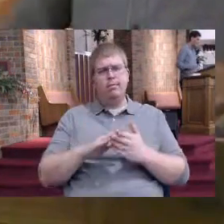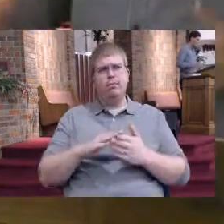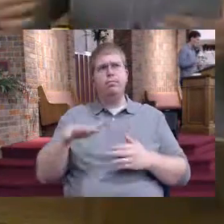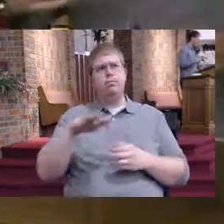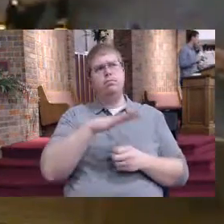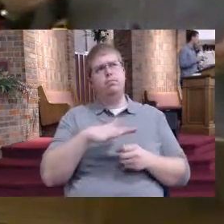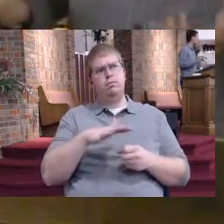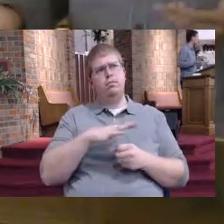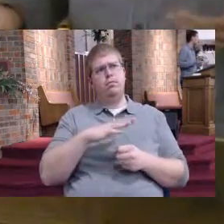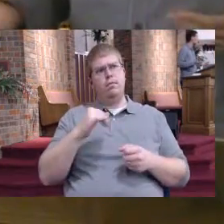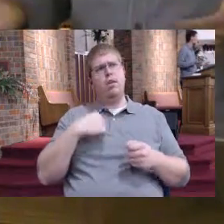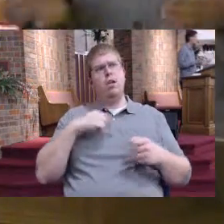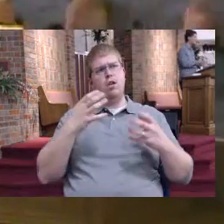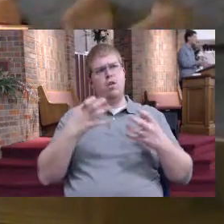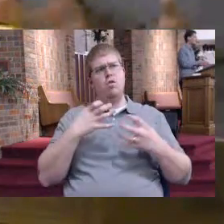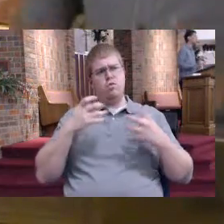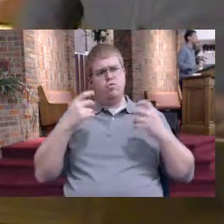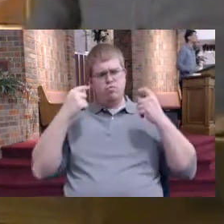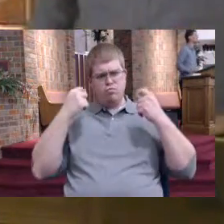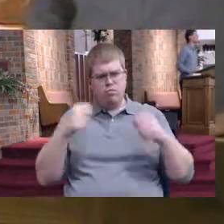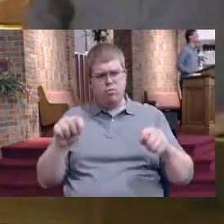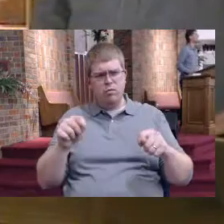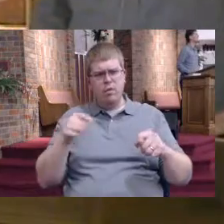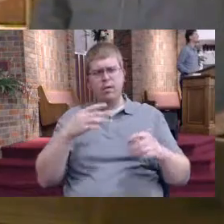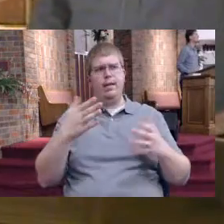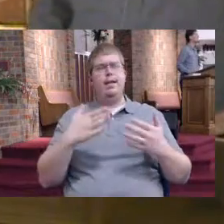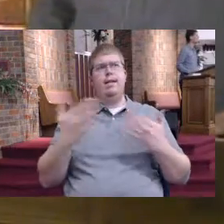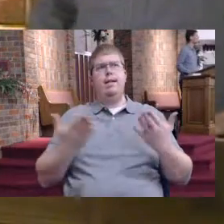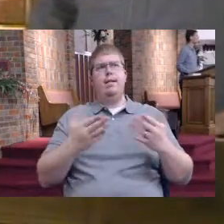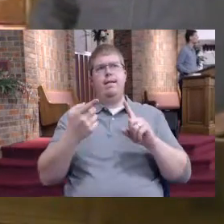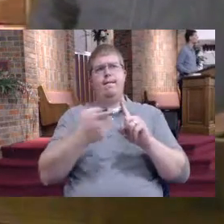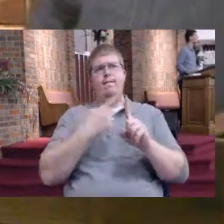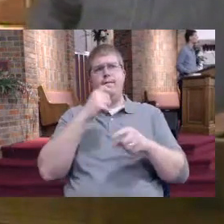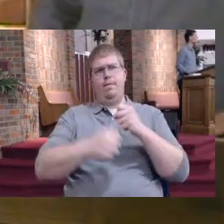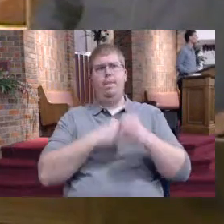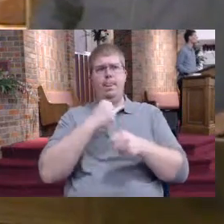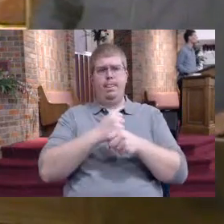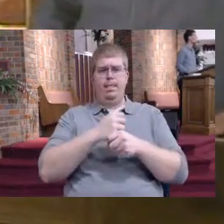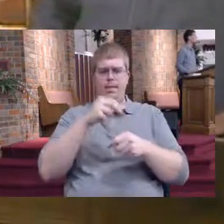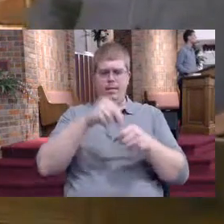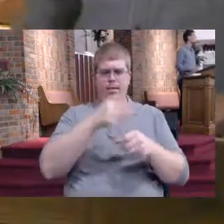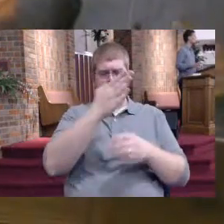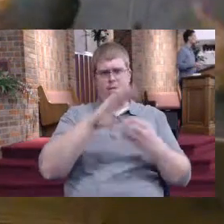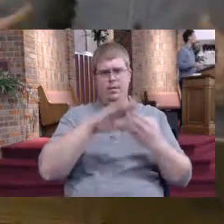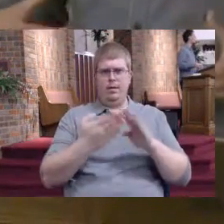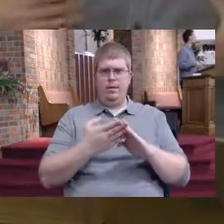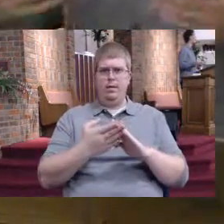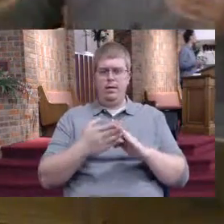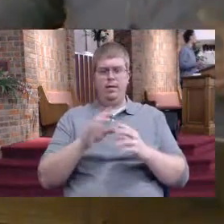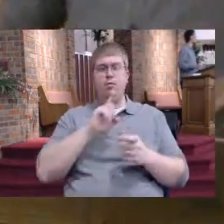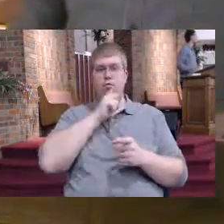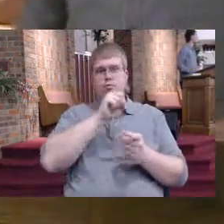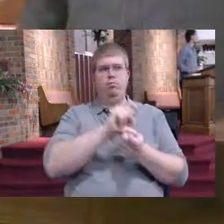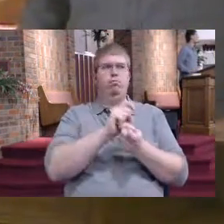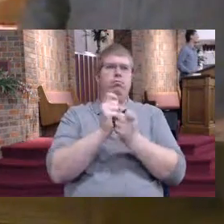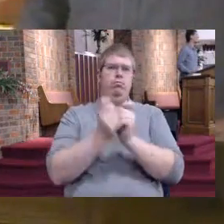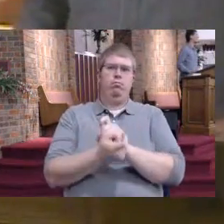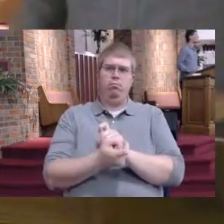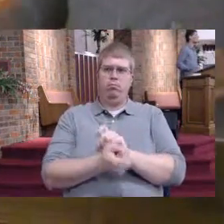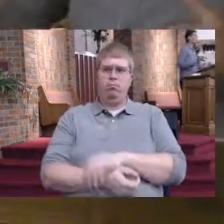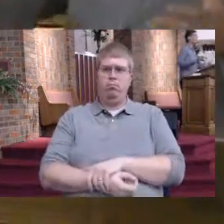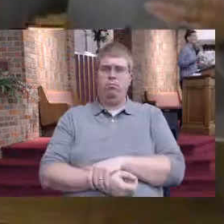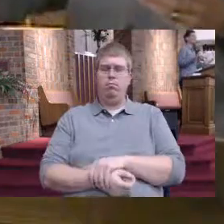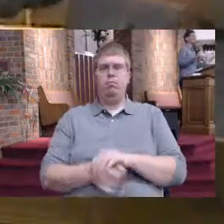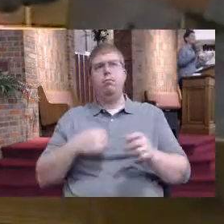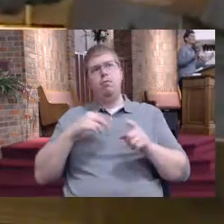our strategy, even in just this first year of being in the village, has changed quite a bit. We started out by trying